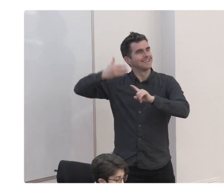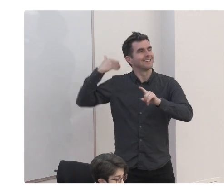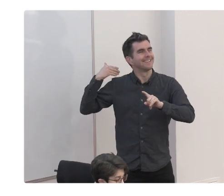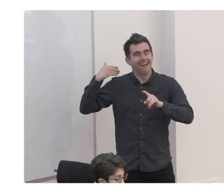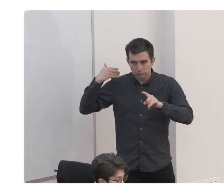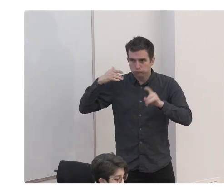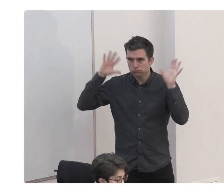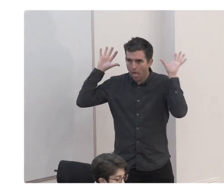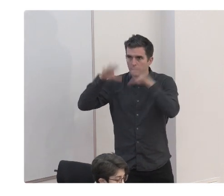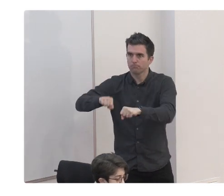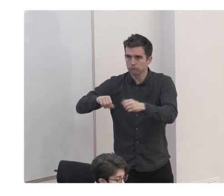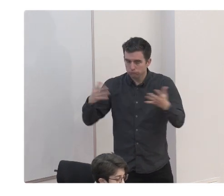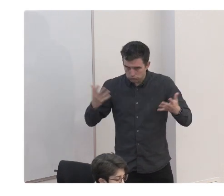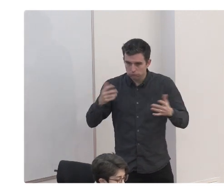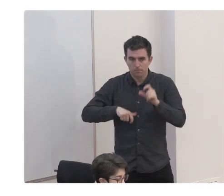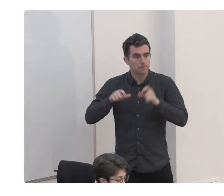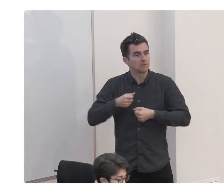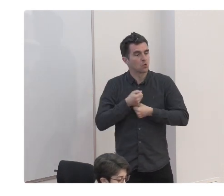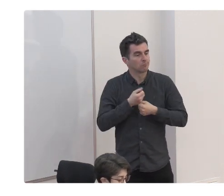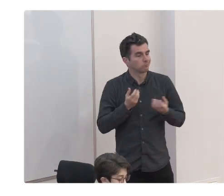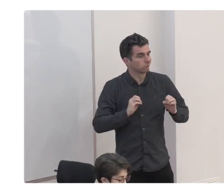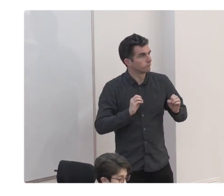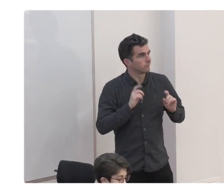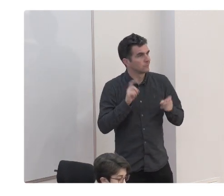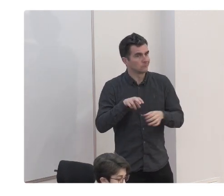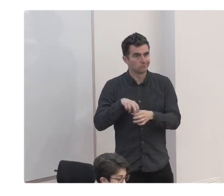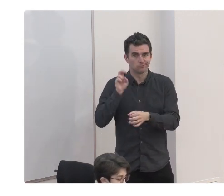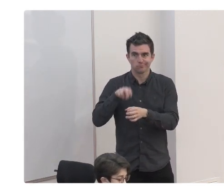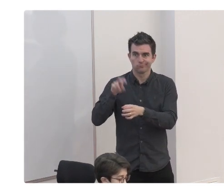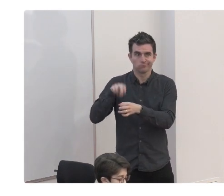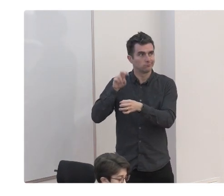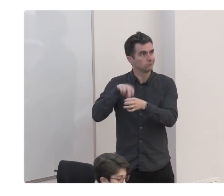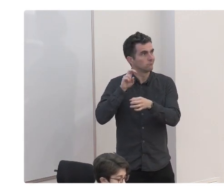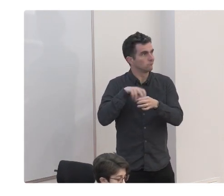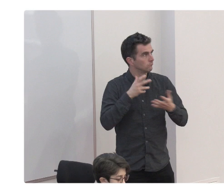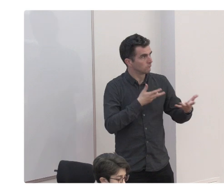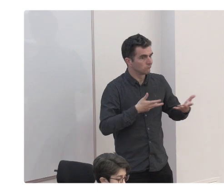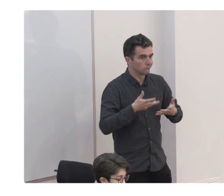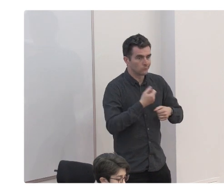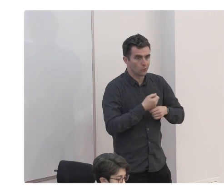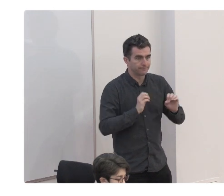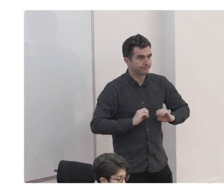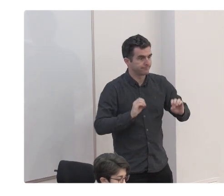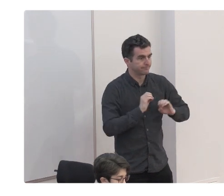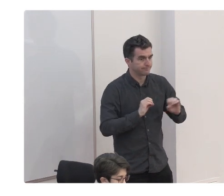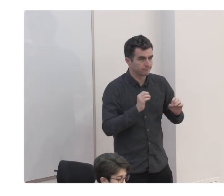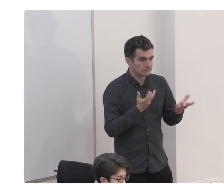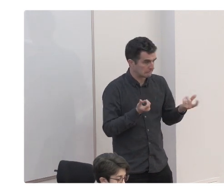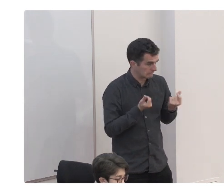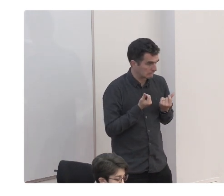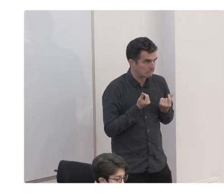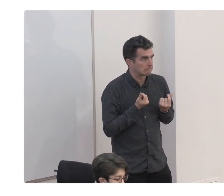side, the health system of Afghanistan for all people getting very difficult, and unfortunately we don't have lots of